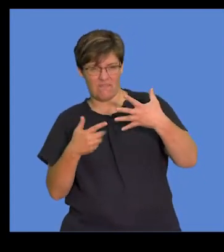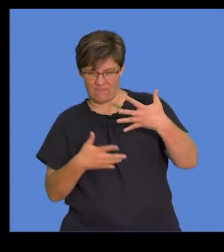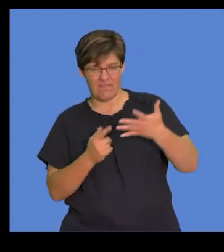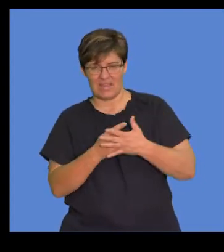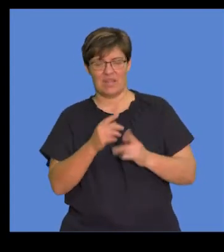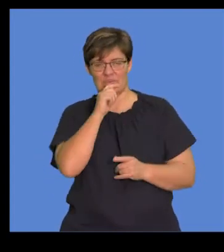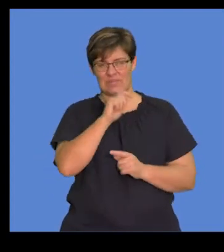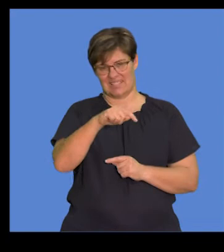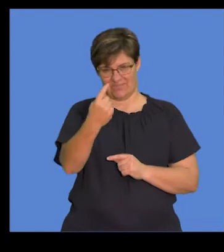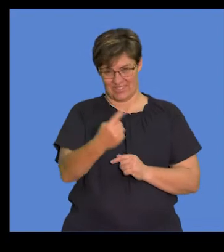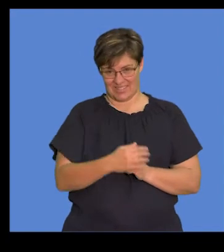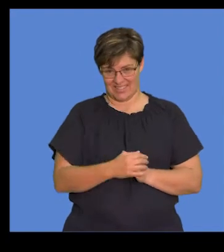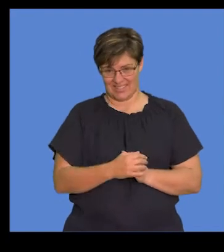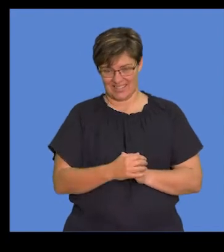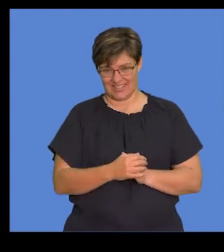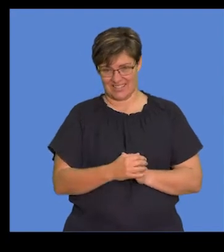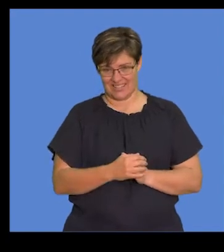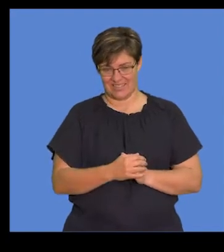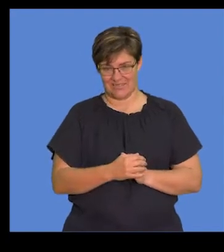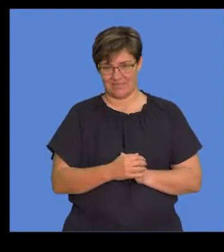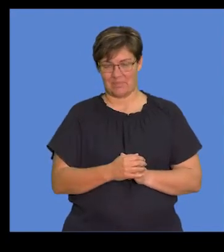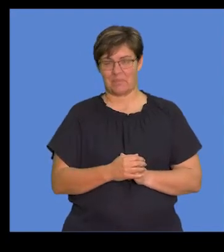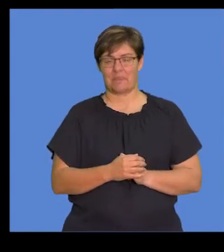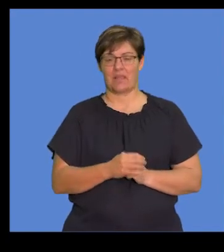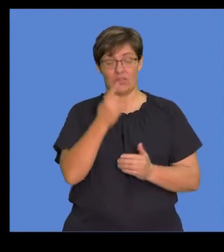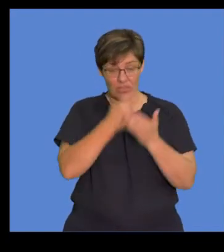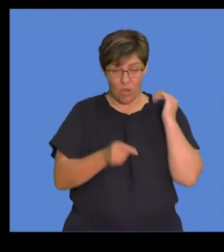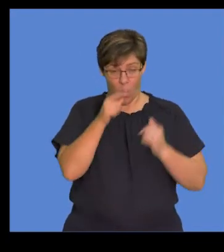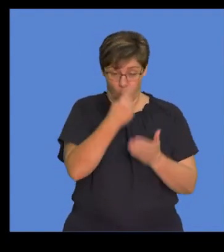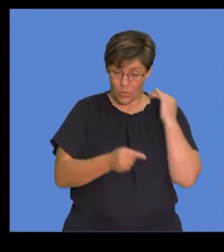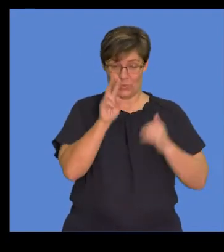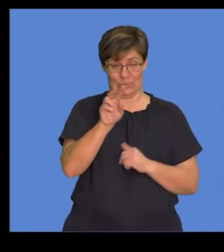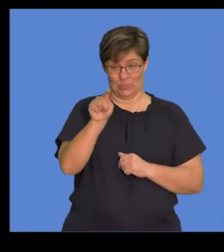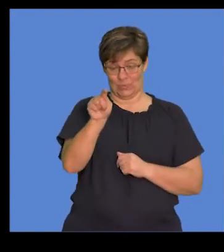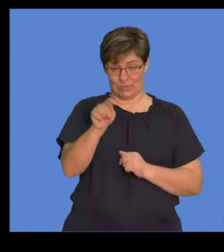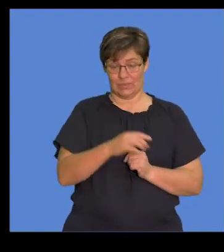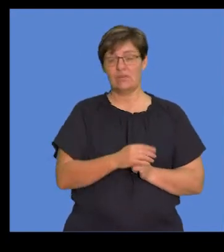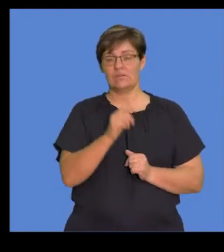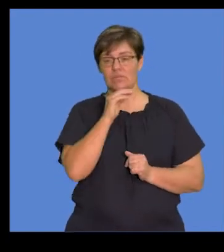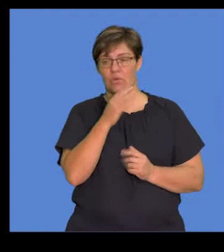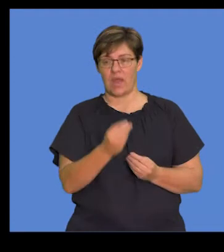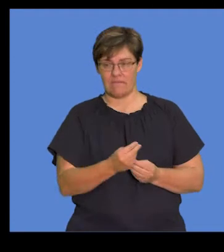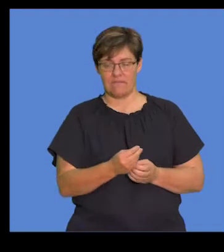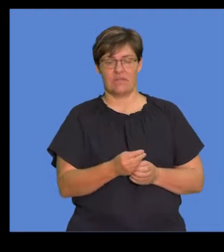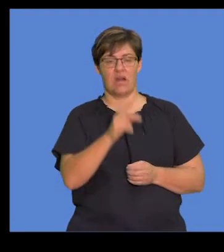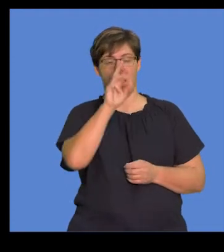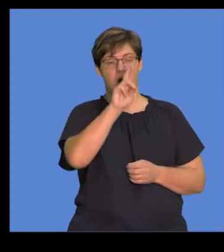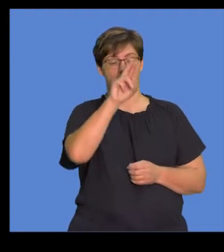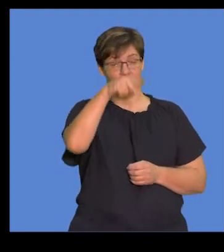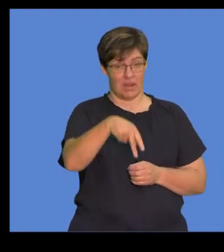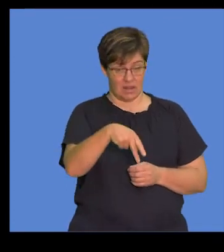resistors connected in parallel, this formula may not be used, okay? So we've got R parallel, okay, is equals